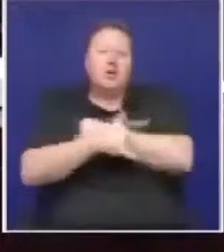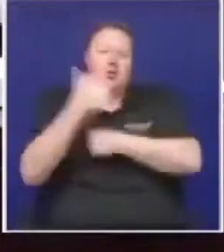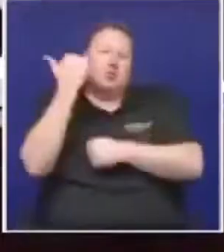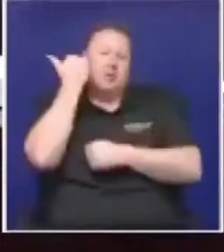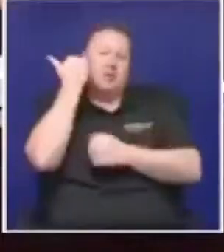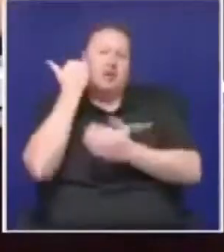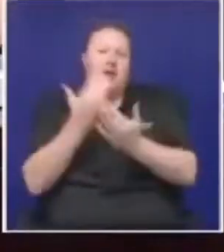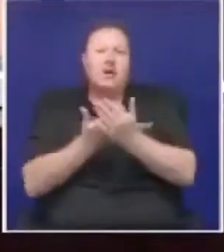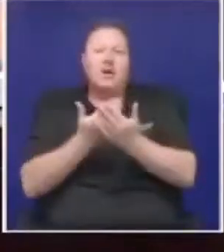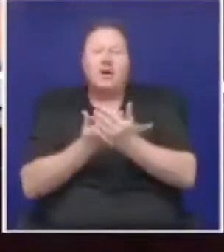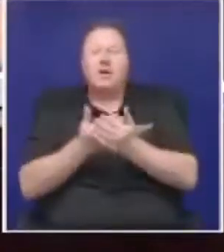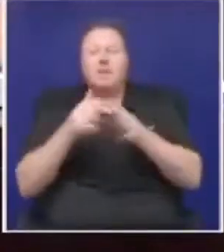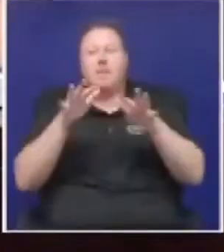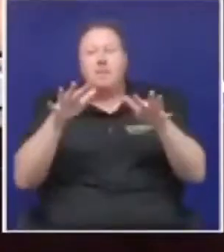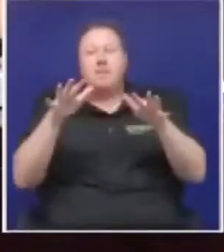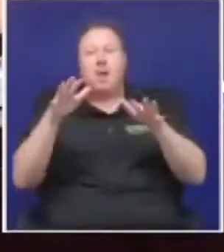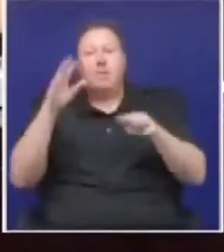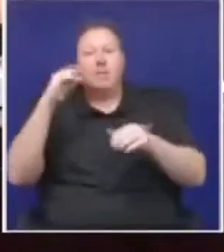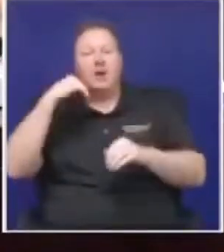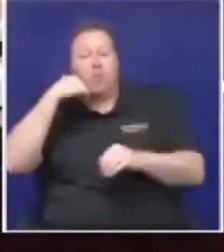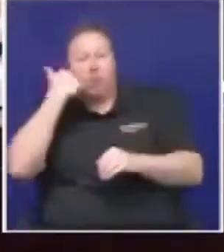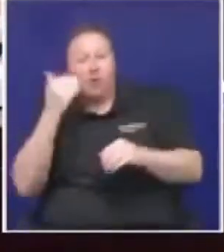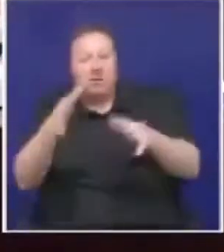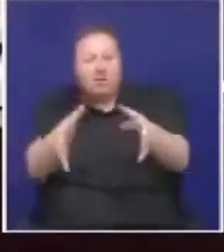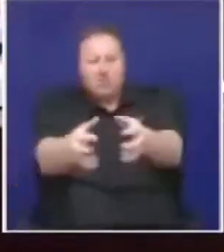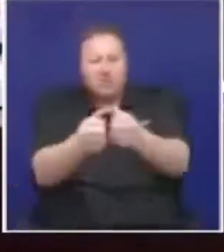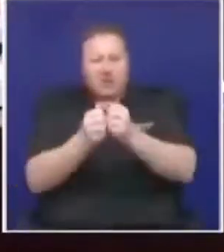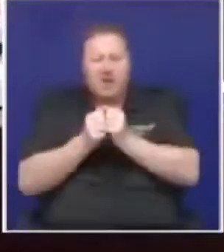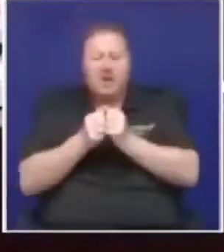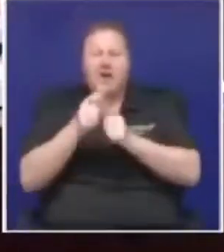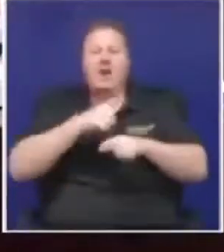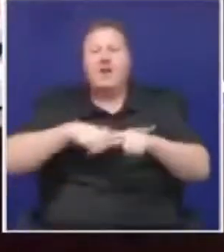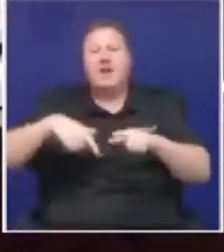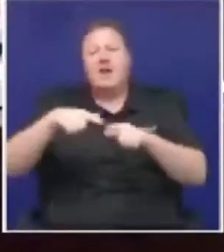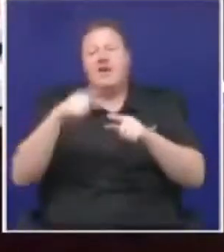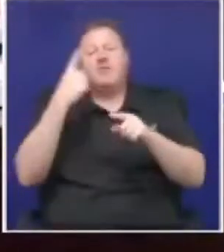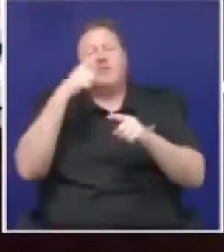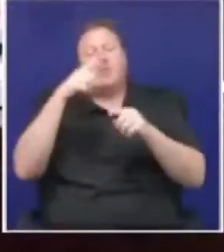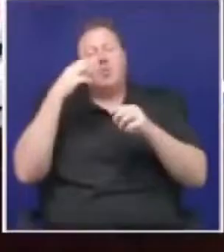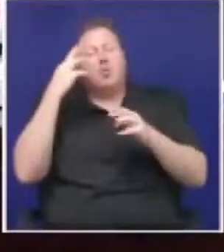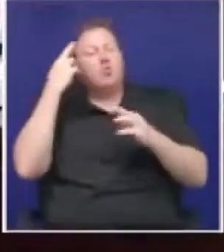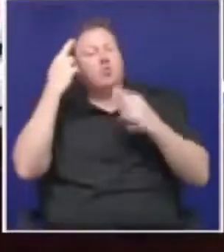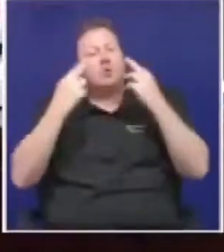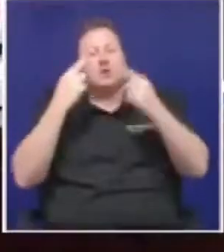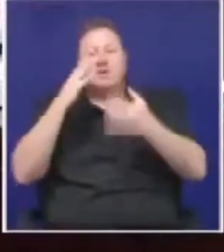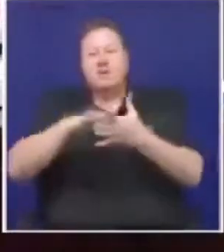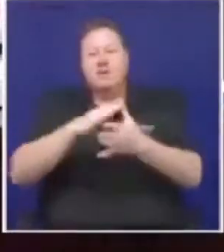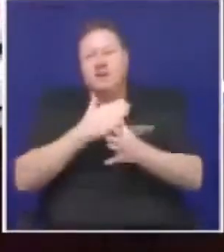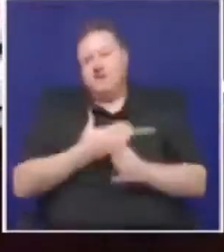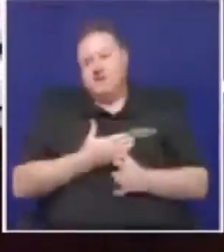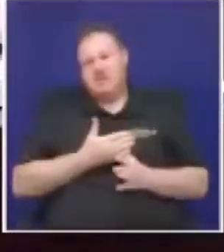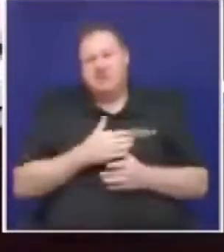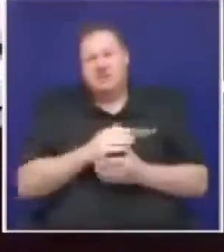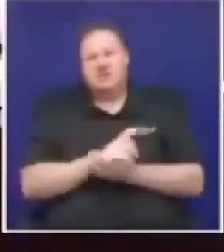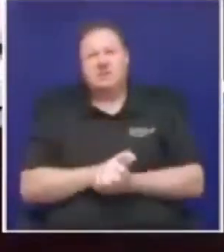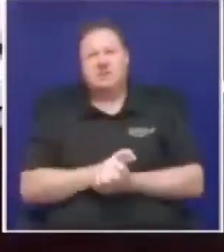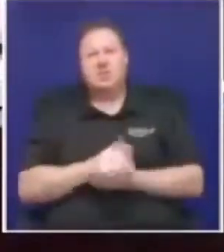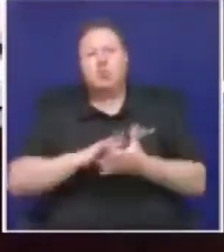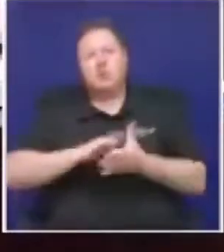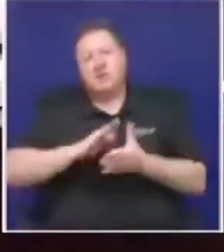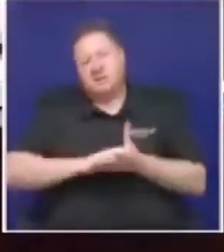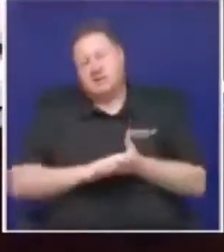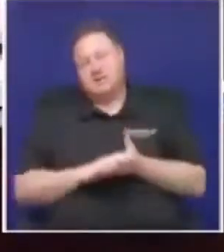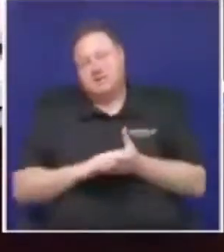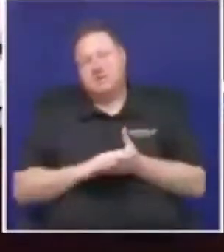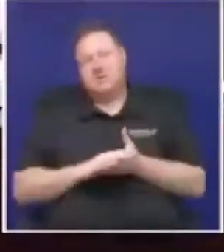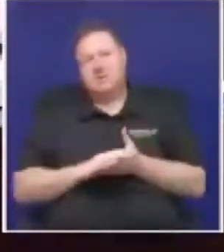in the public interest for a variety of reasons. For its part, the Interministerial Committee